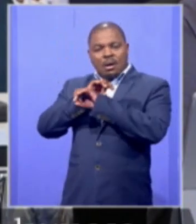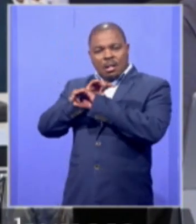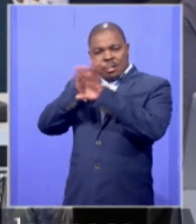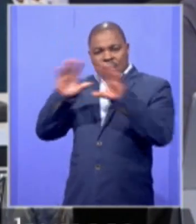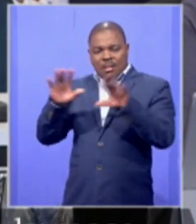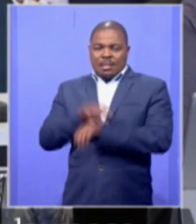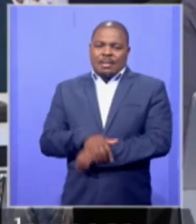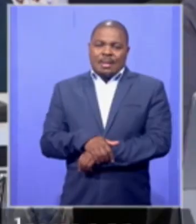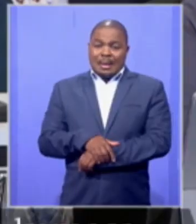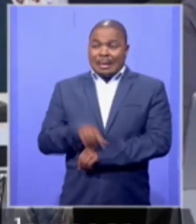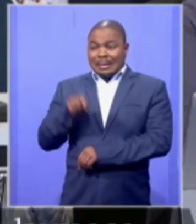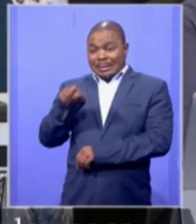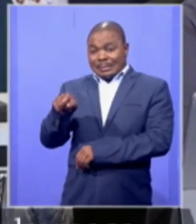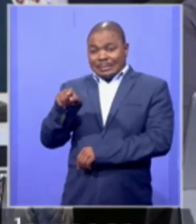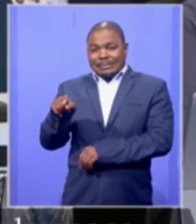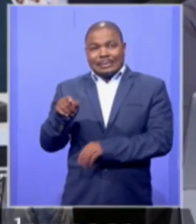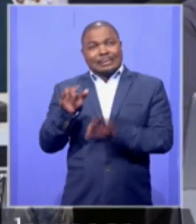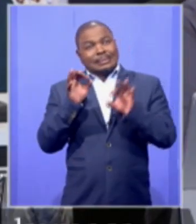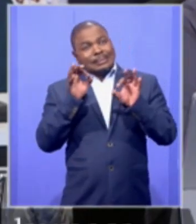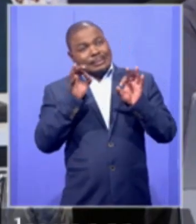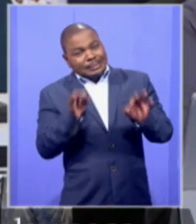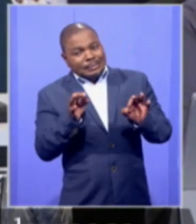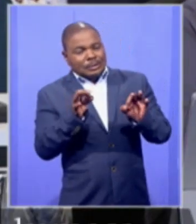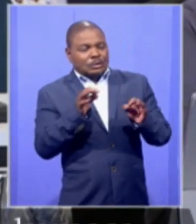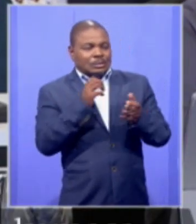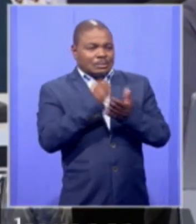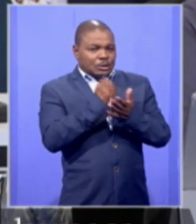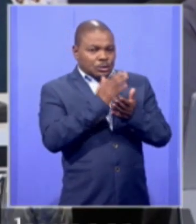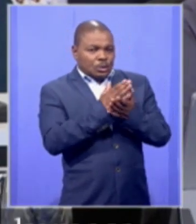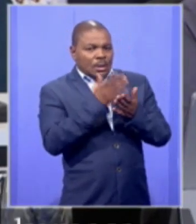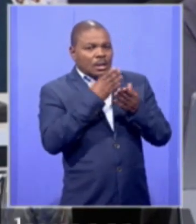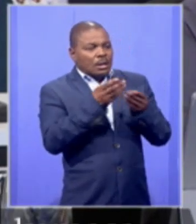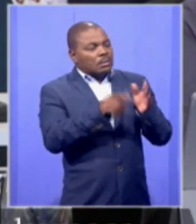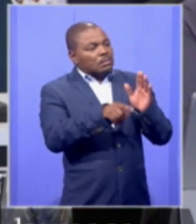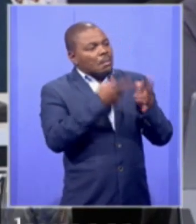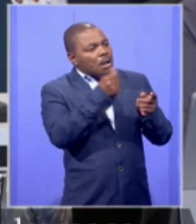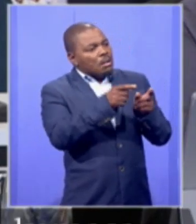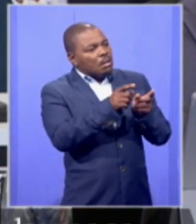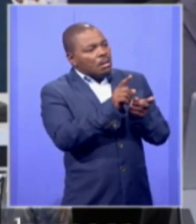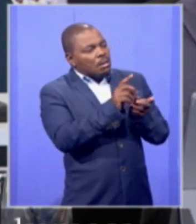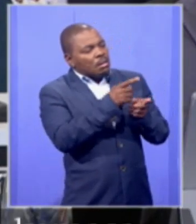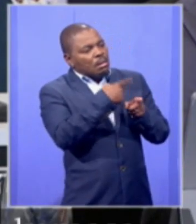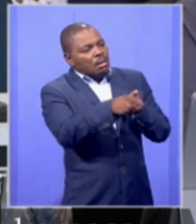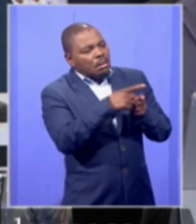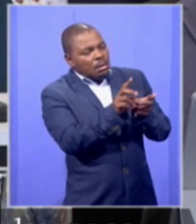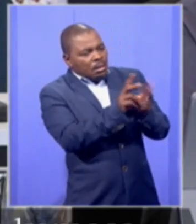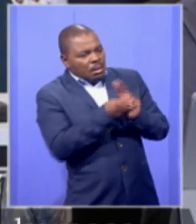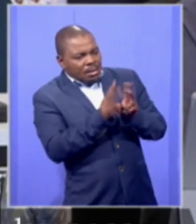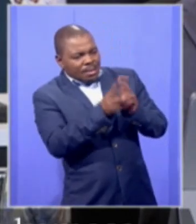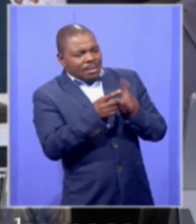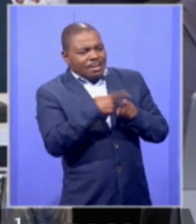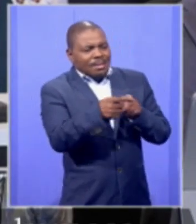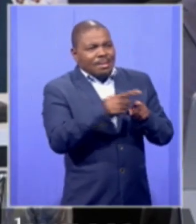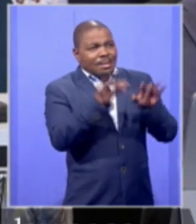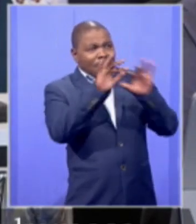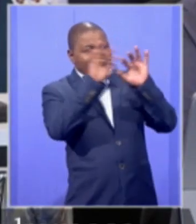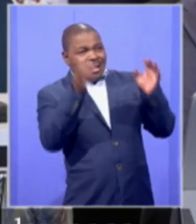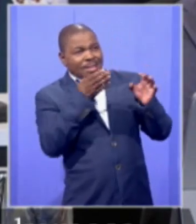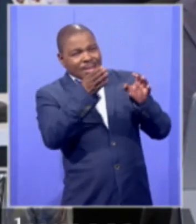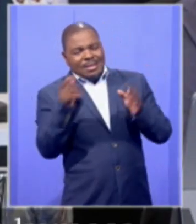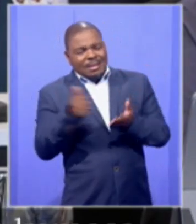are far from having an instrument able to address the debt problem that exists at global